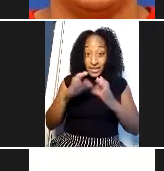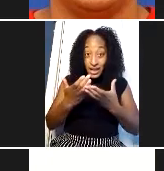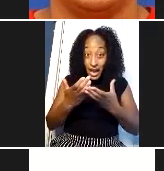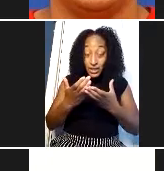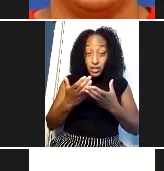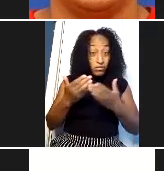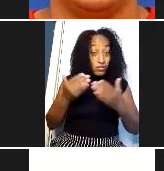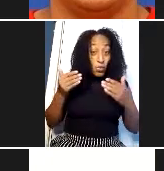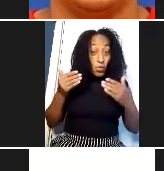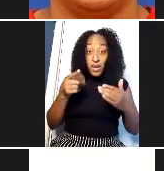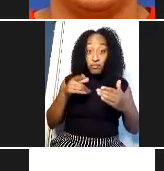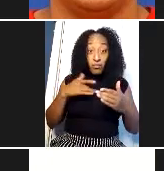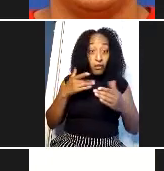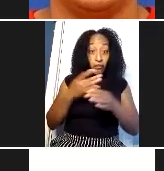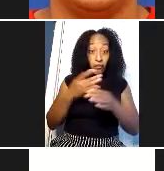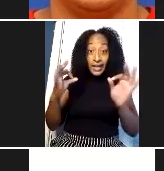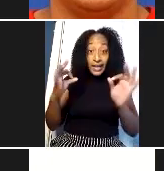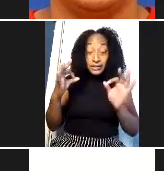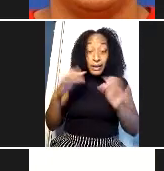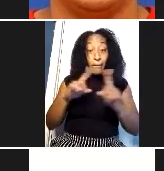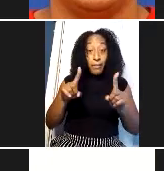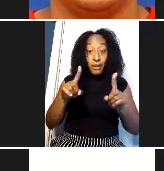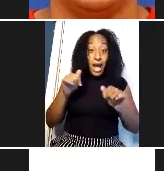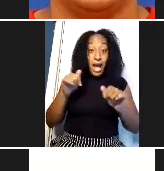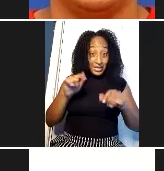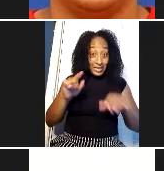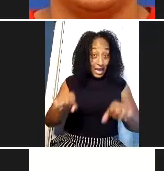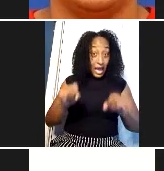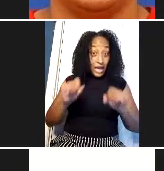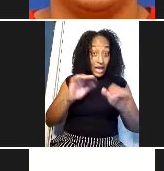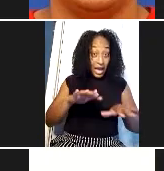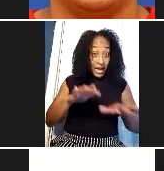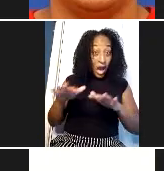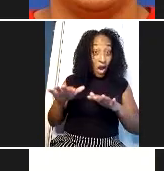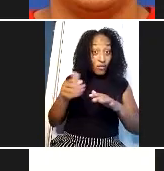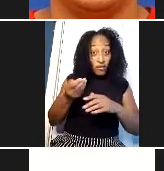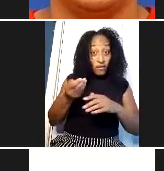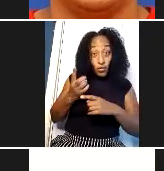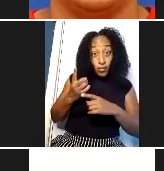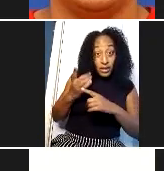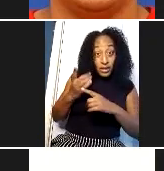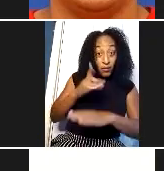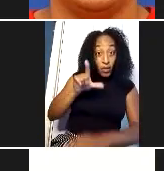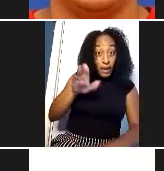I'm happy to hang around for a few and answer any questions that other students might have.